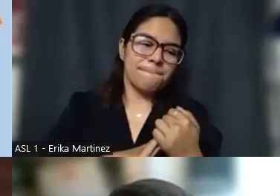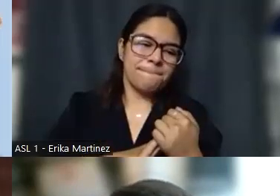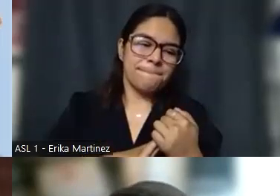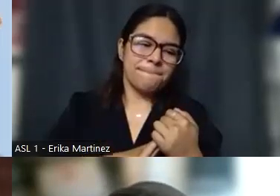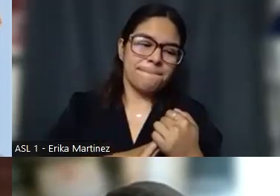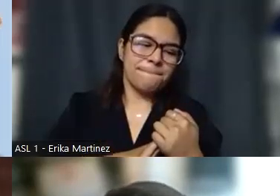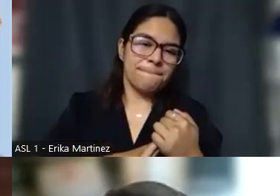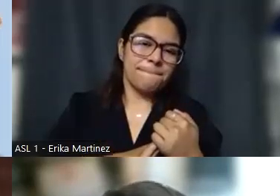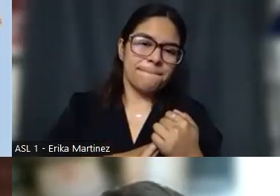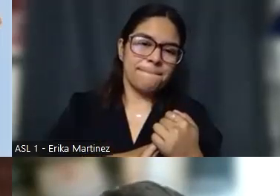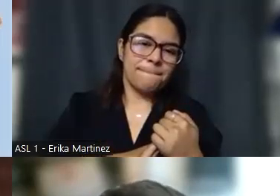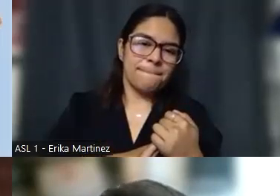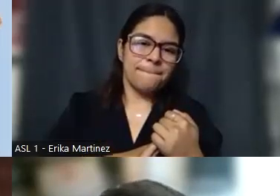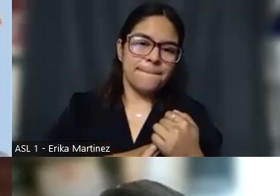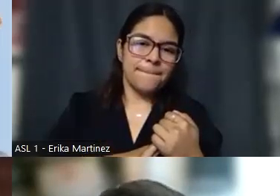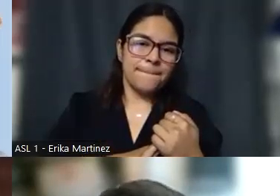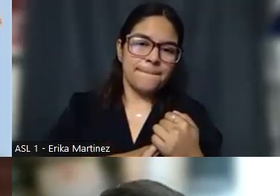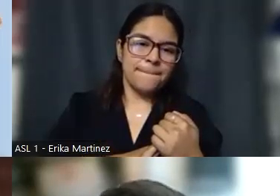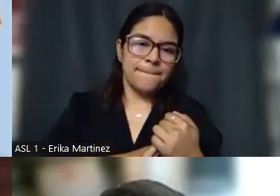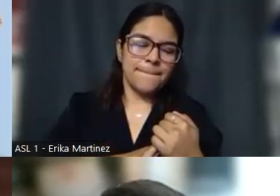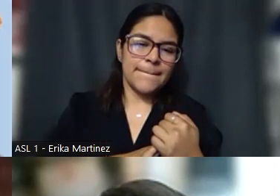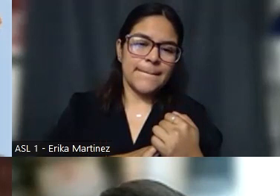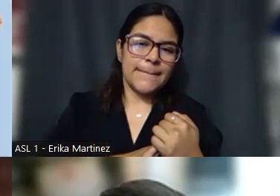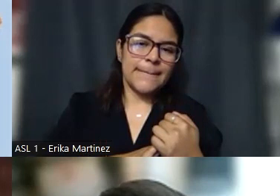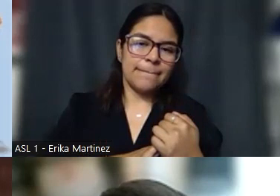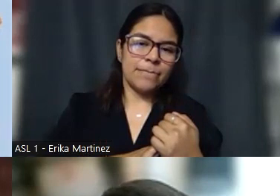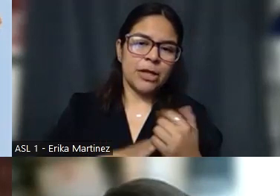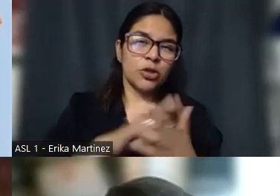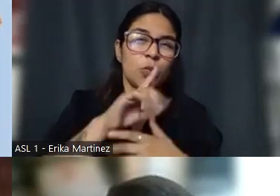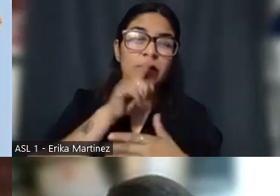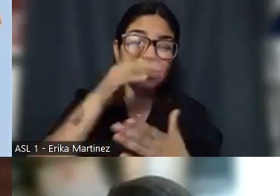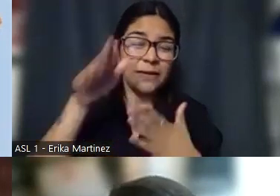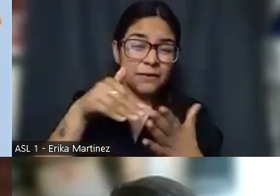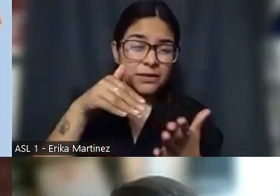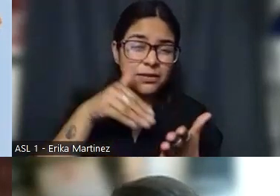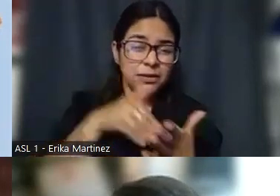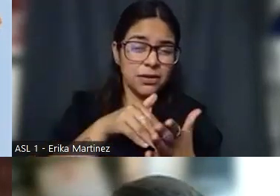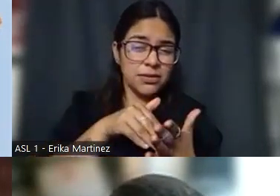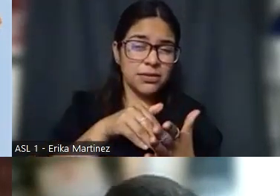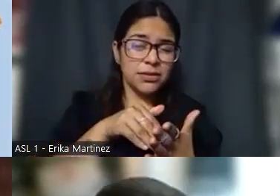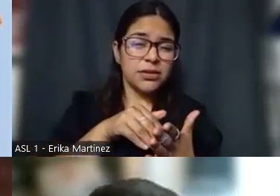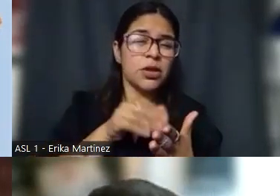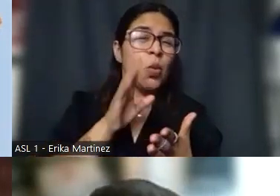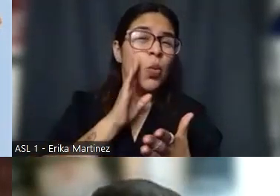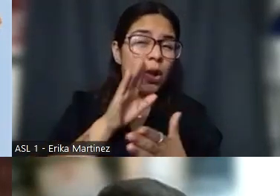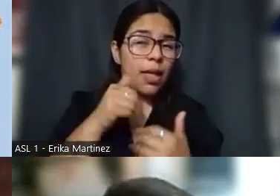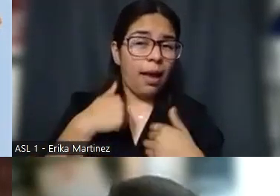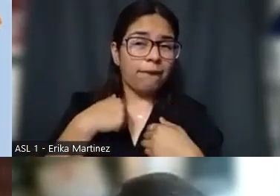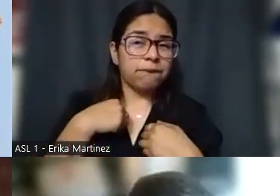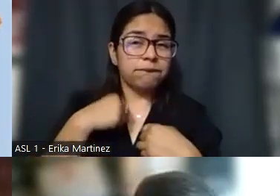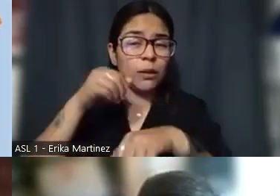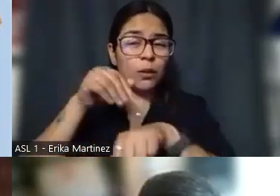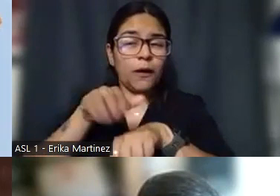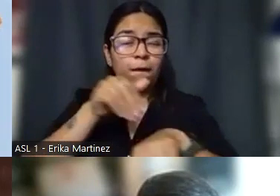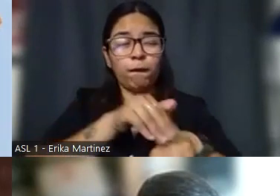my understanding, you said that it would only be the facilities that make referrals to the program. I guess